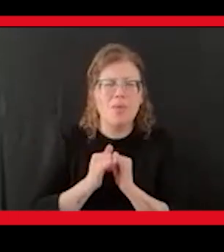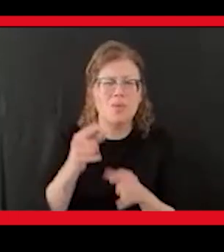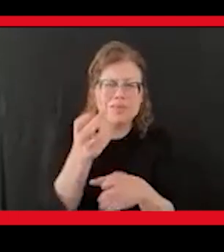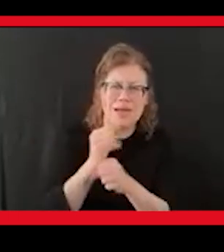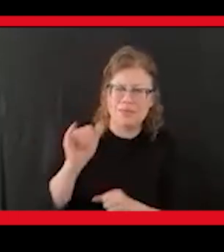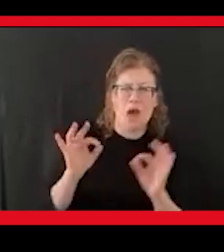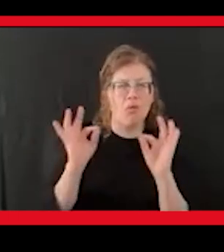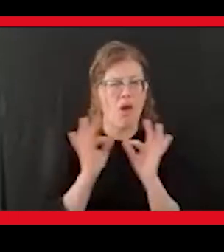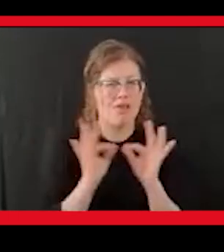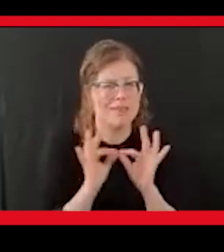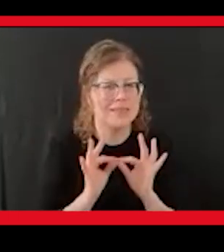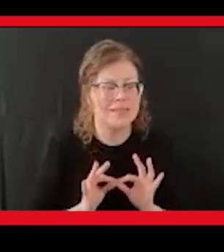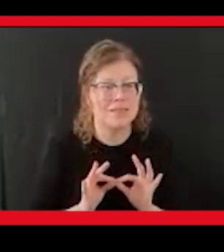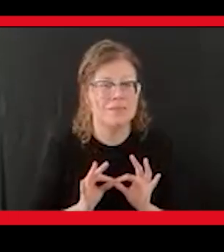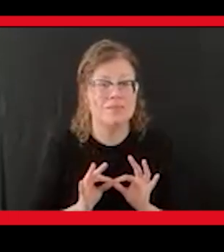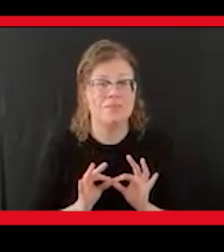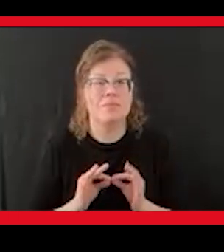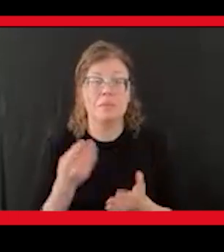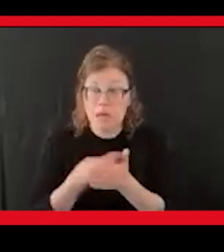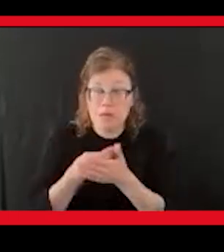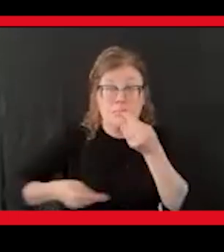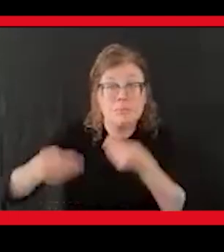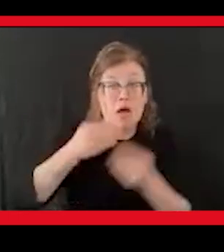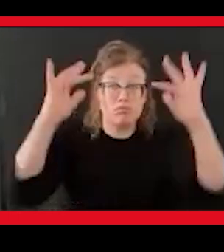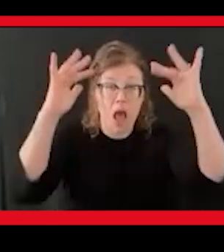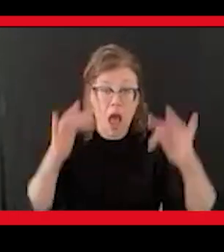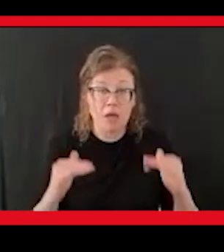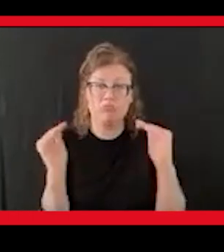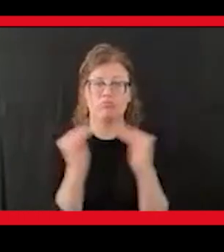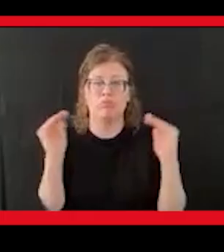zero, meaning the revenues and expenses must be the same.